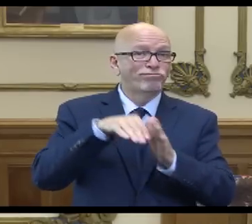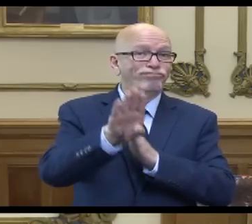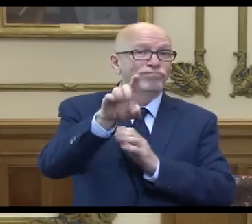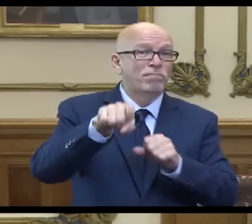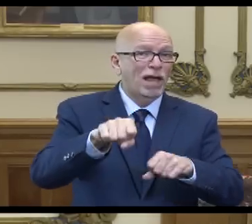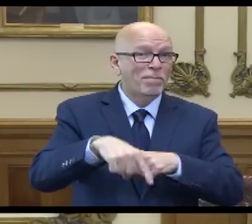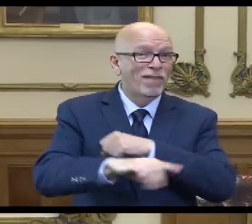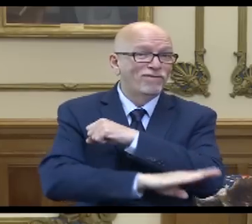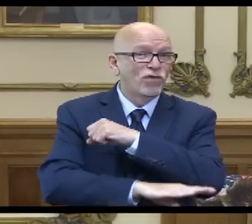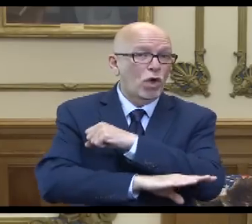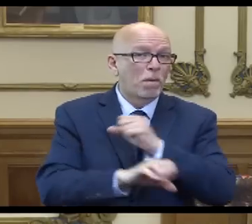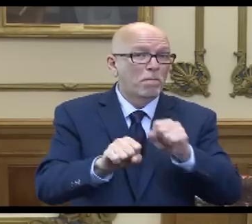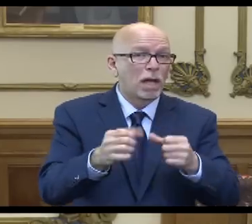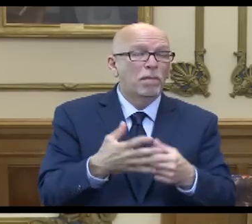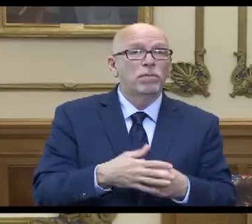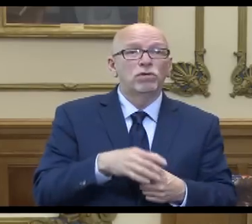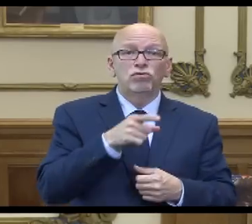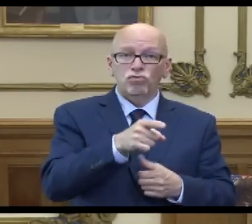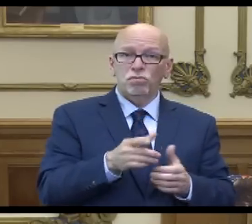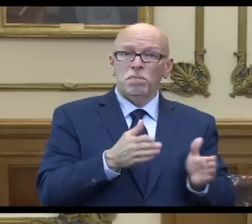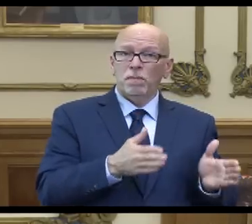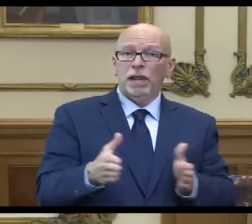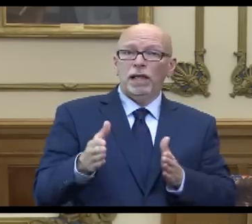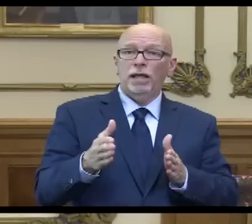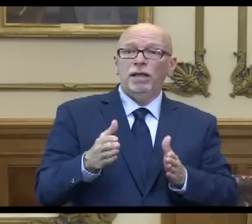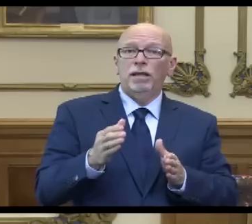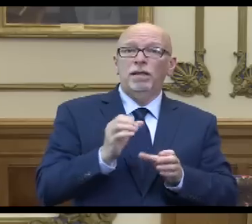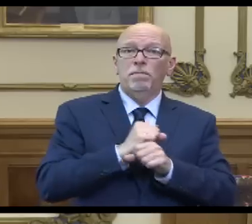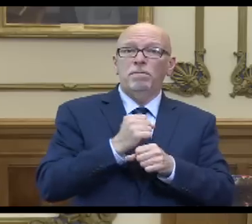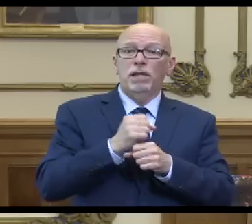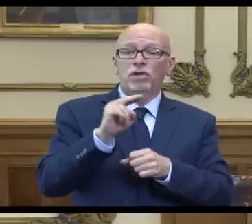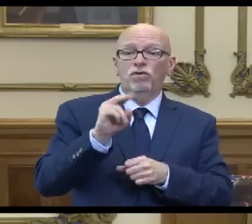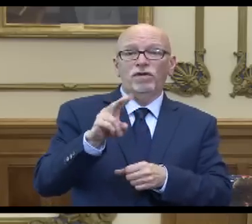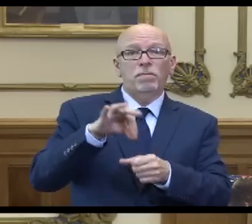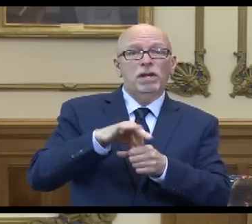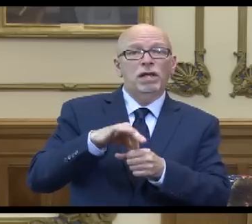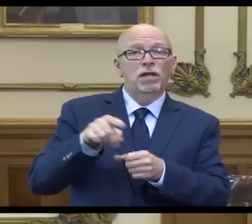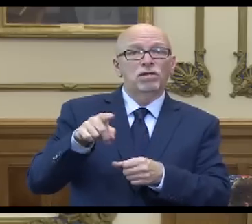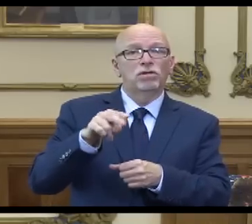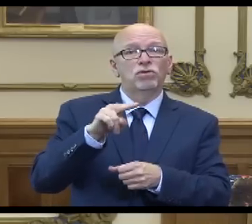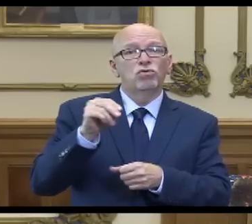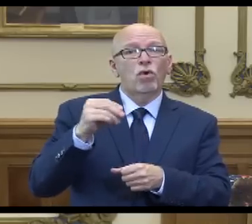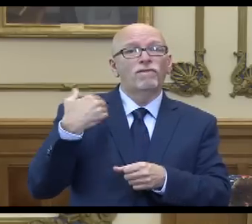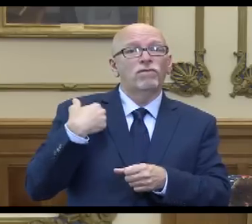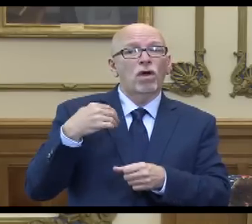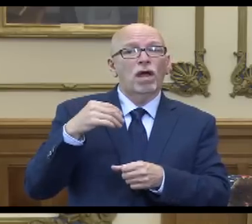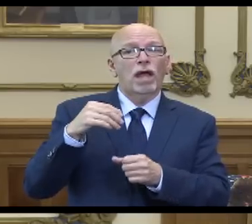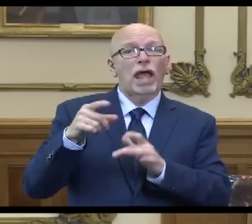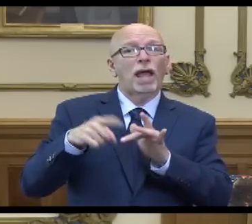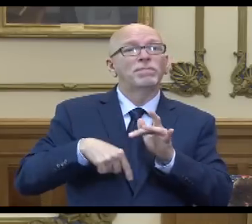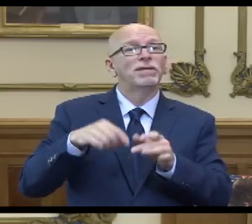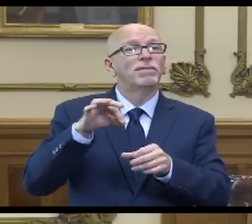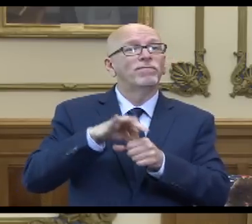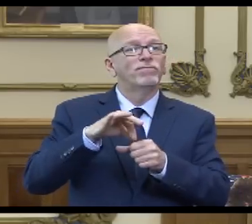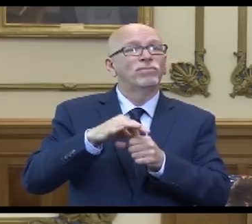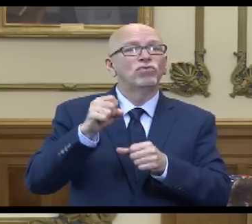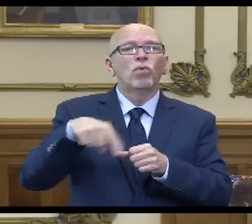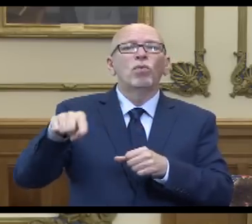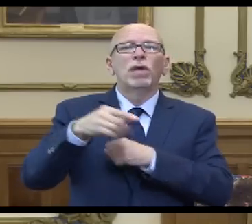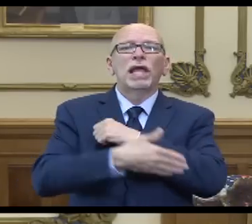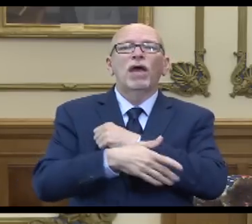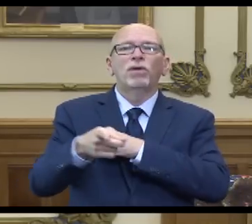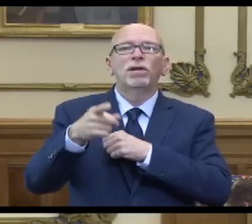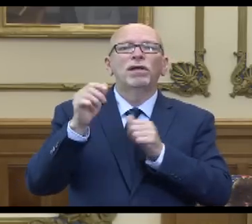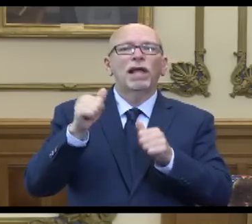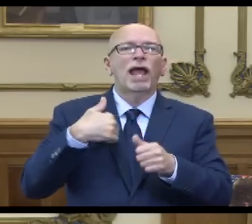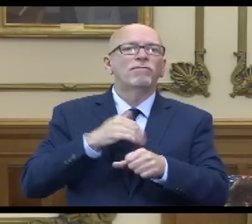fall, are you planning to make the November election a no-fault absentee ballot election so counties have the maximum